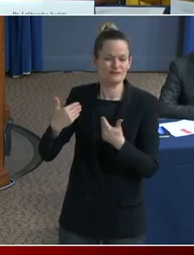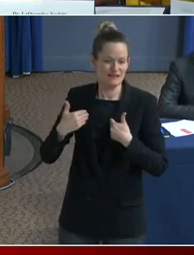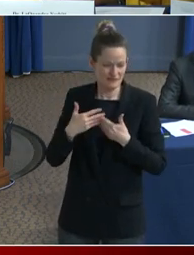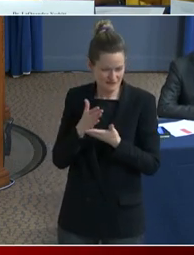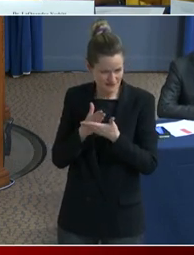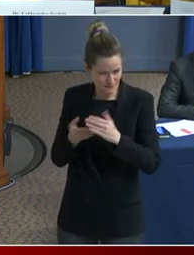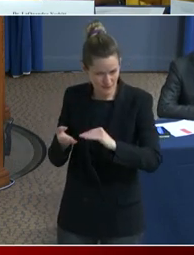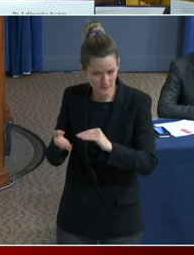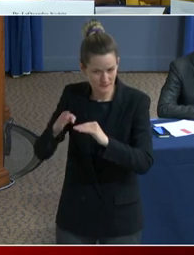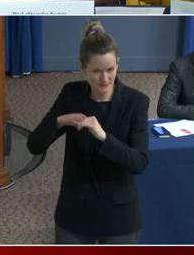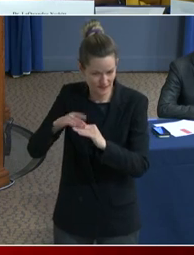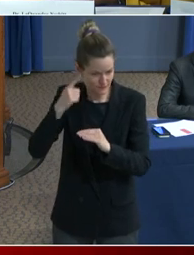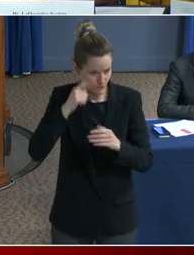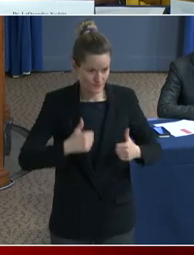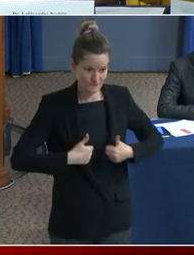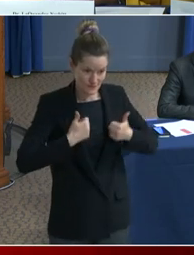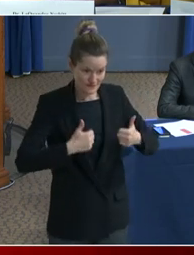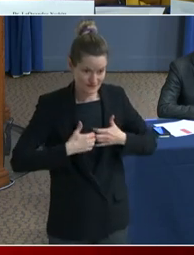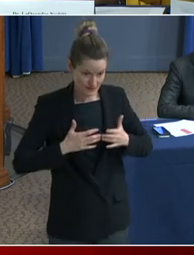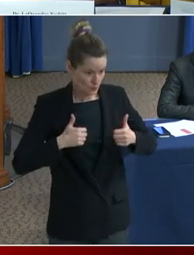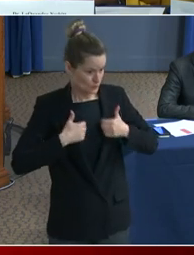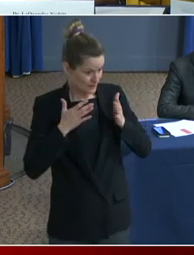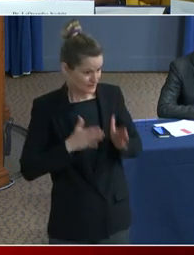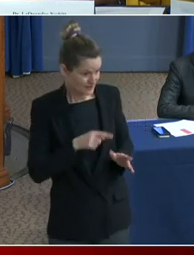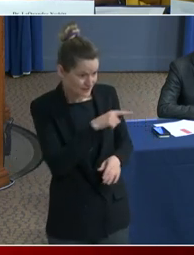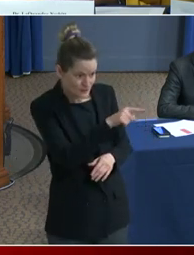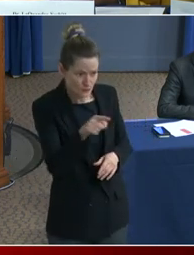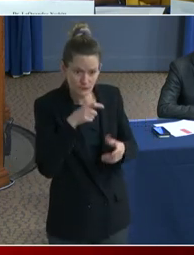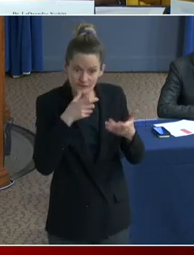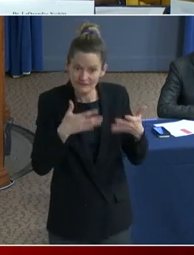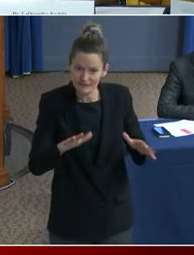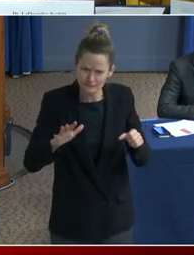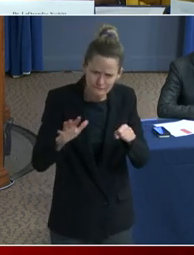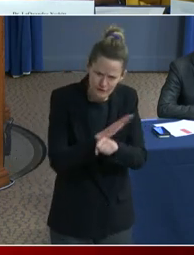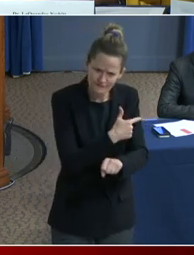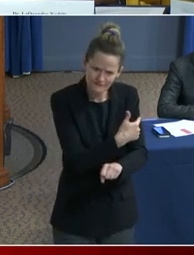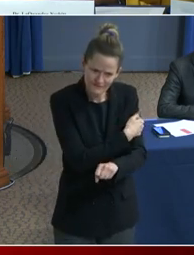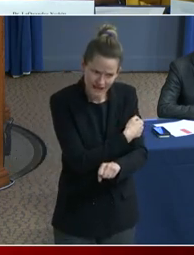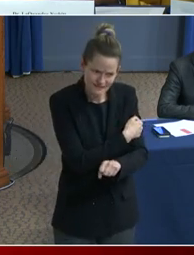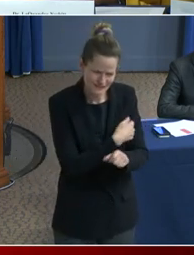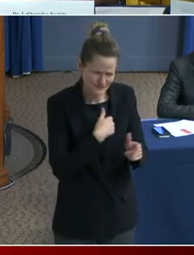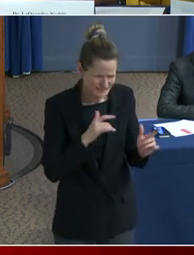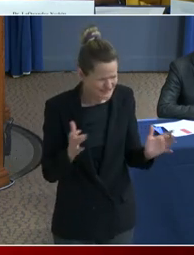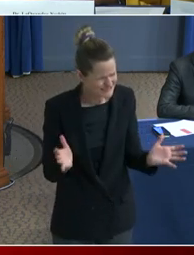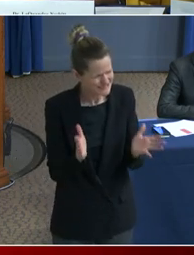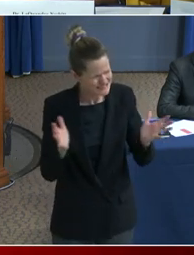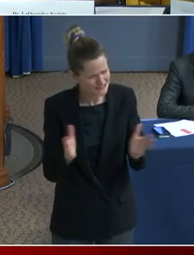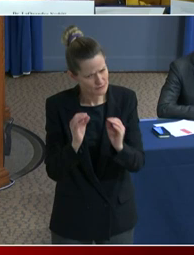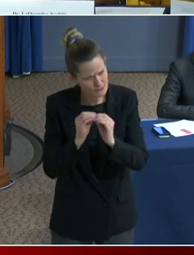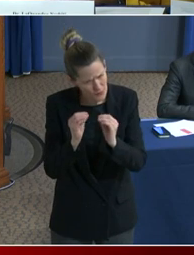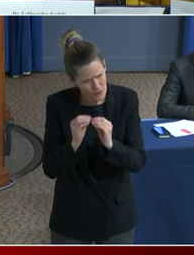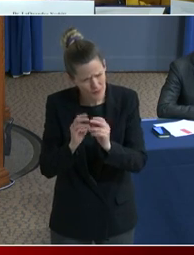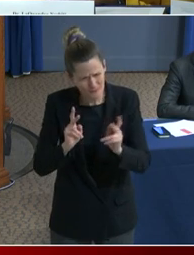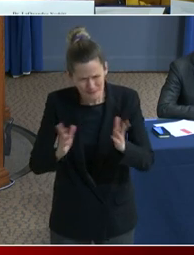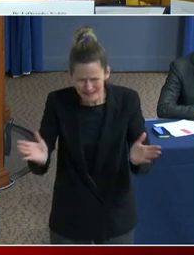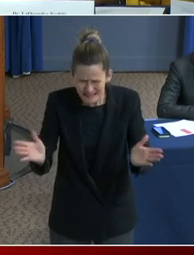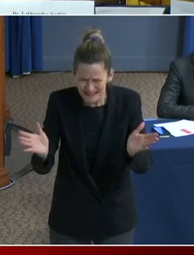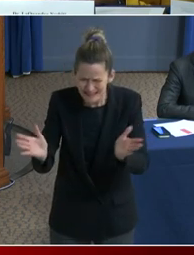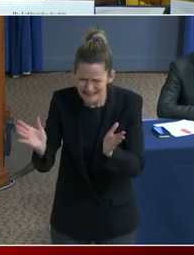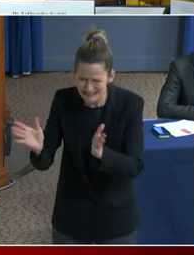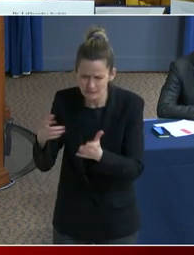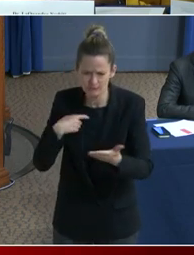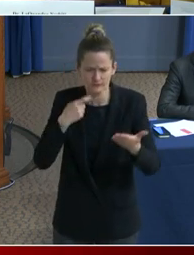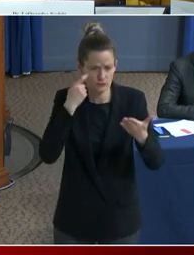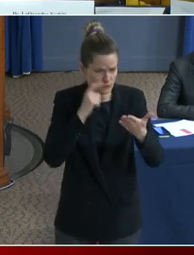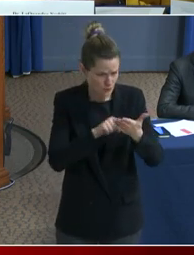fully vaccinated, and we want to continue to make that progress. Notably, that given the amount of